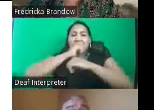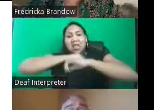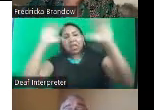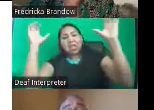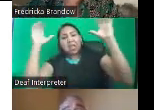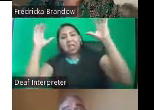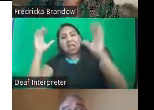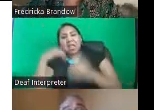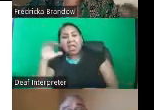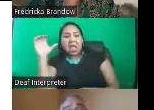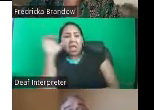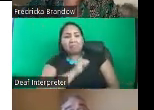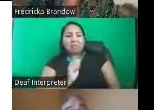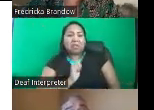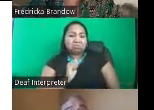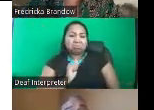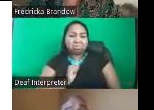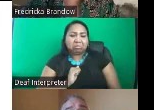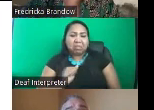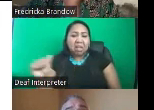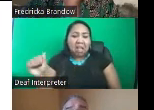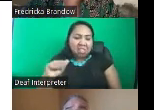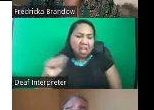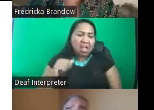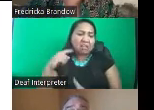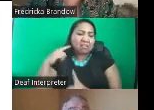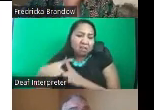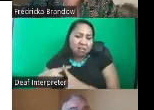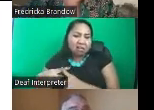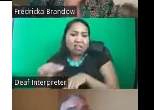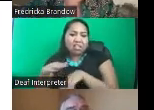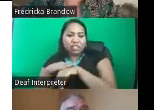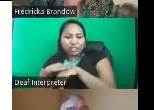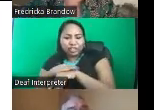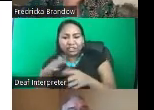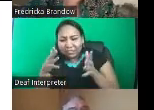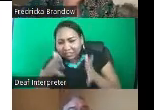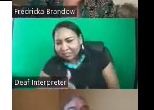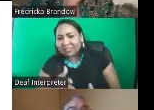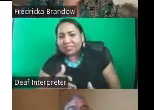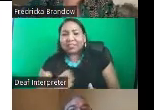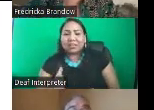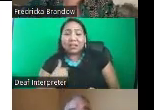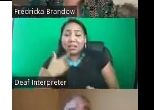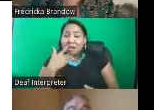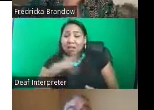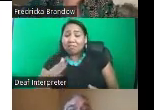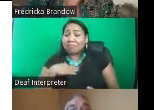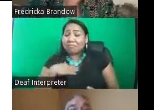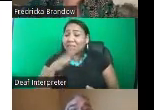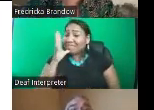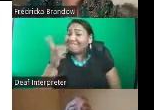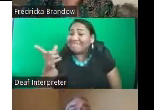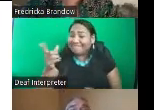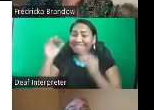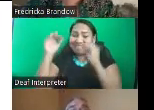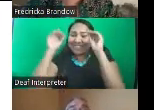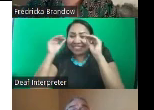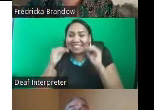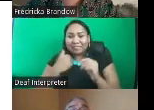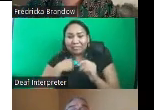an Indigenous person. So fortunately, being trained by Mom, I was able to advocate for